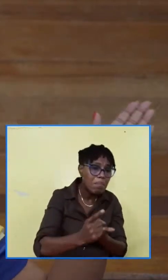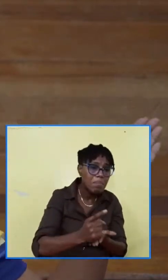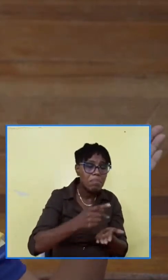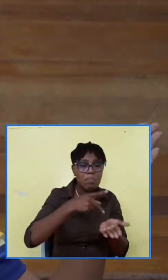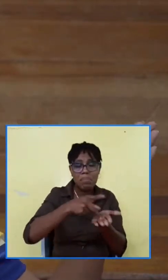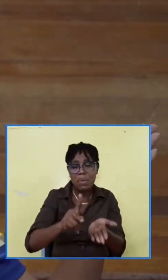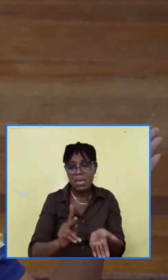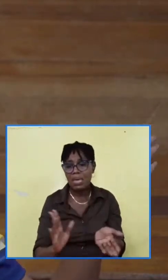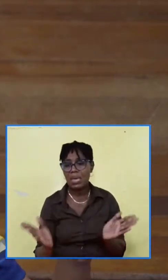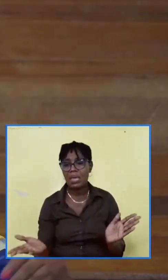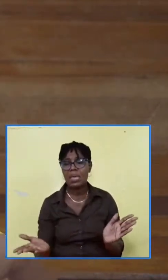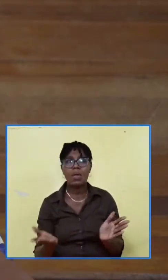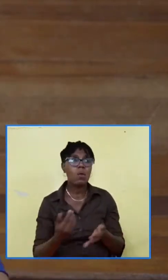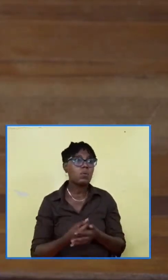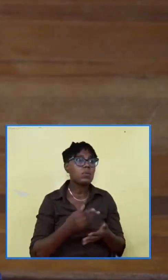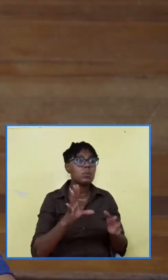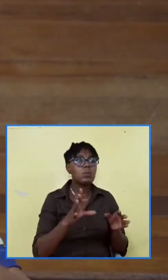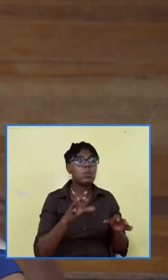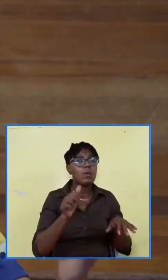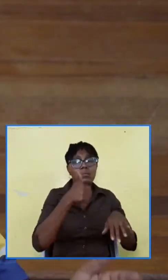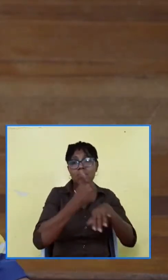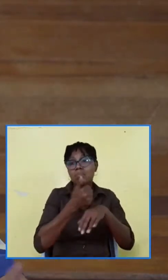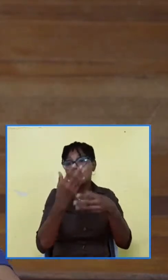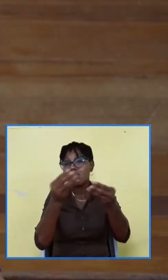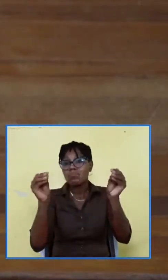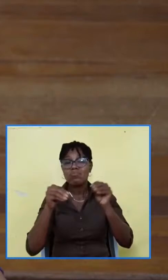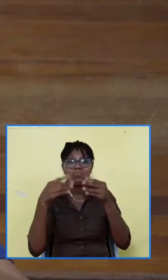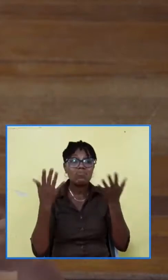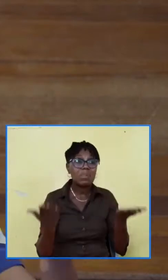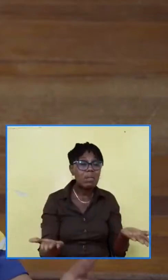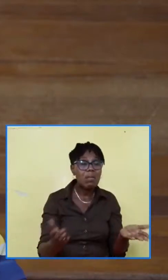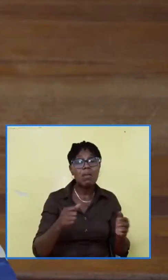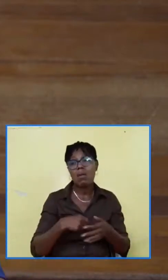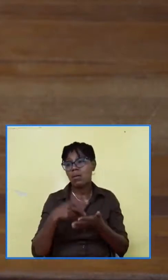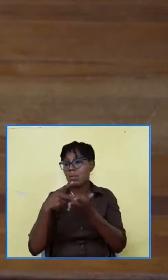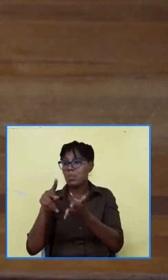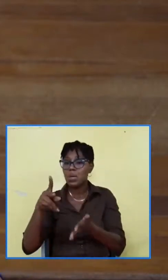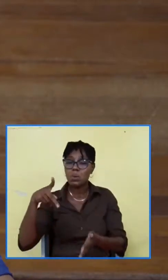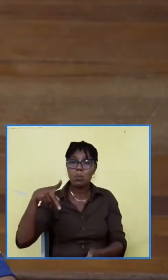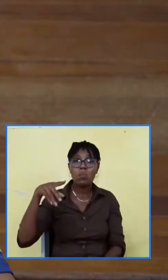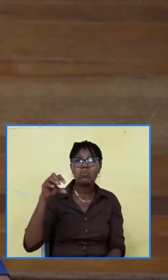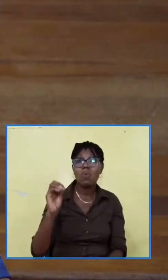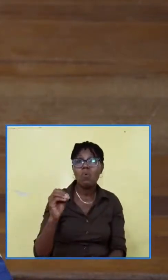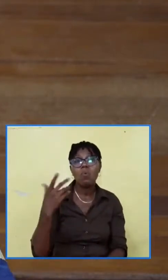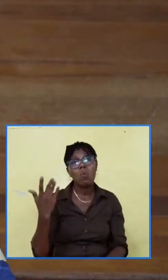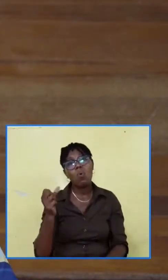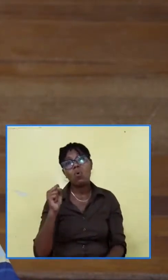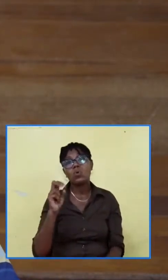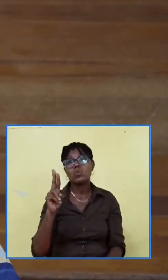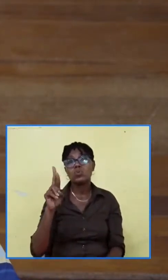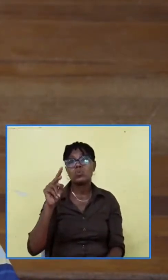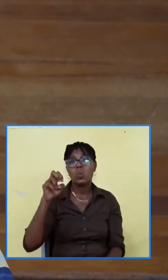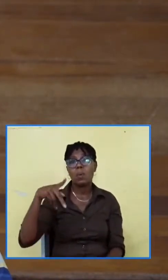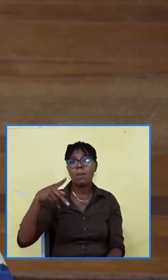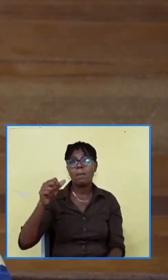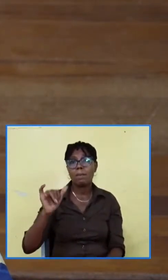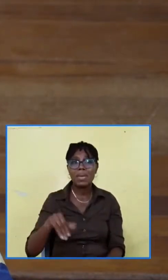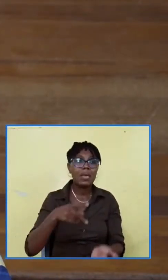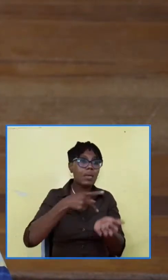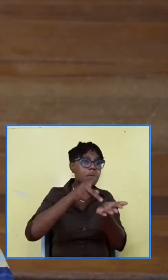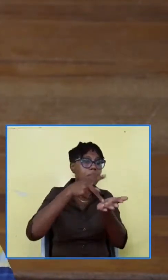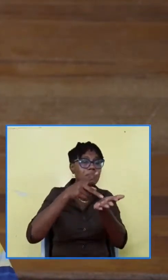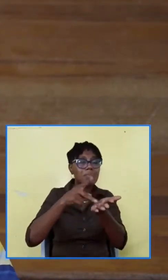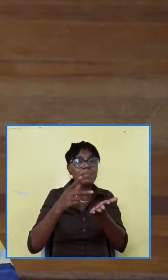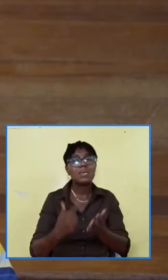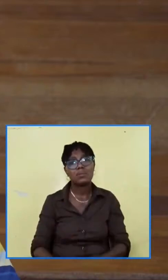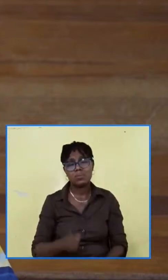but he talked about having an office up here. We're looking at, can you pay at the post office? Can you pay through Sure Pay? All of those things. So we are